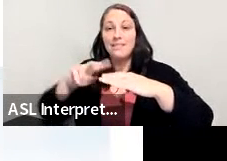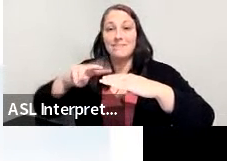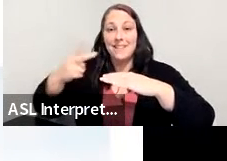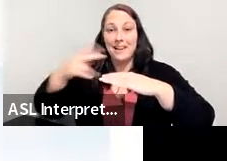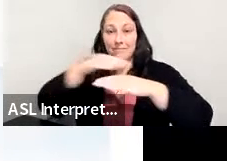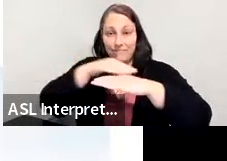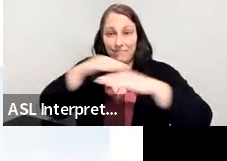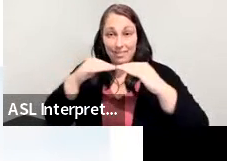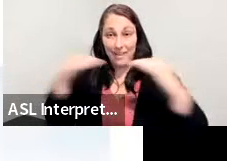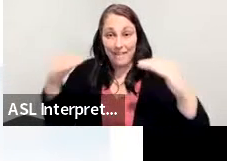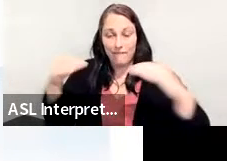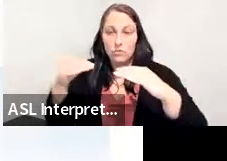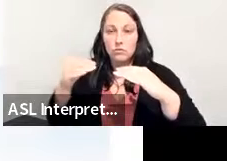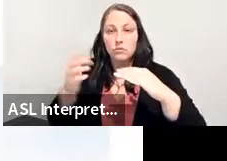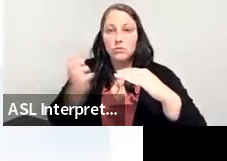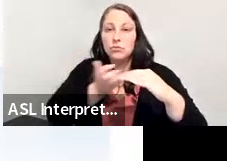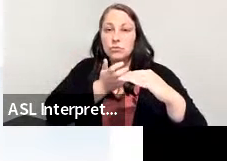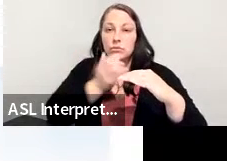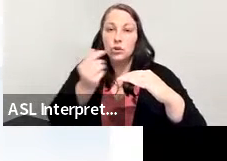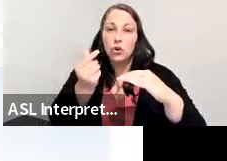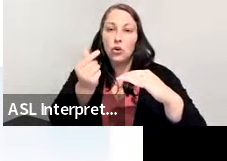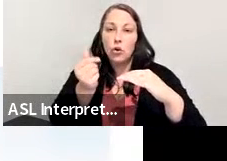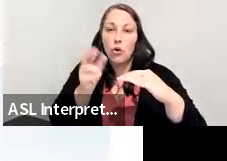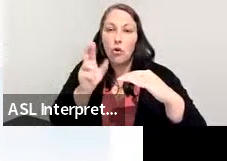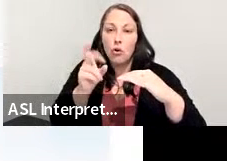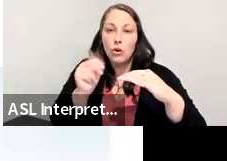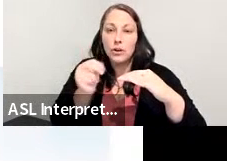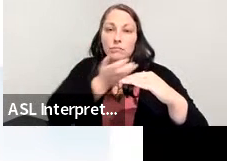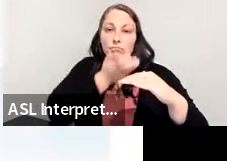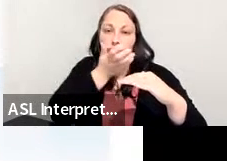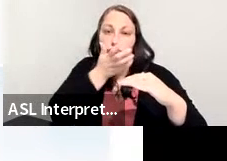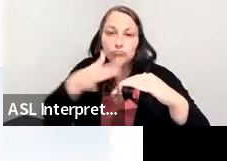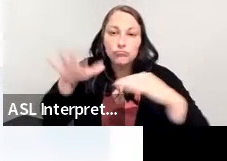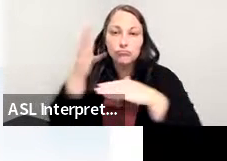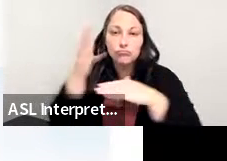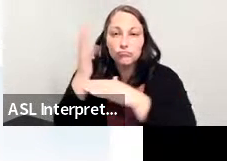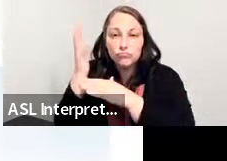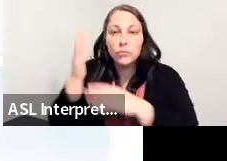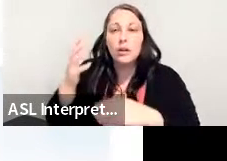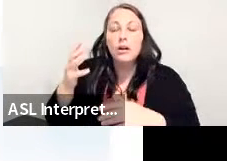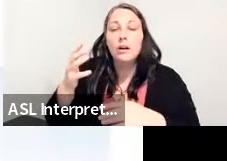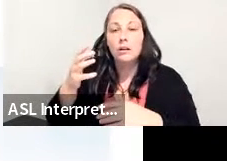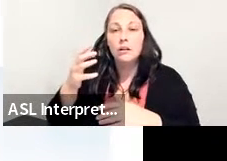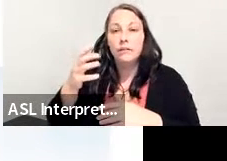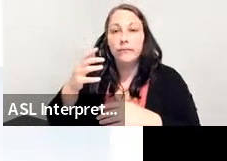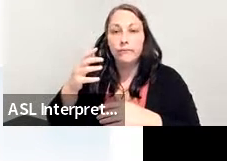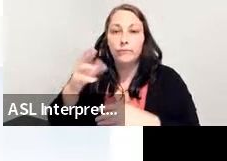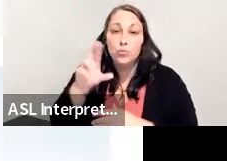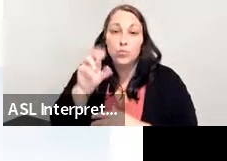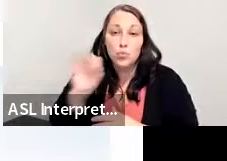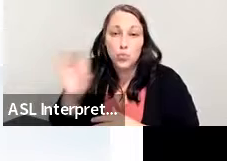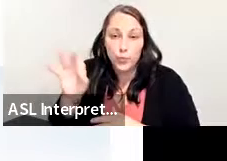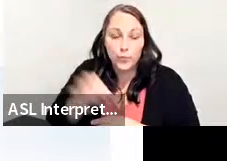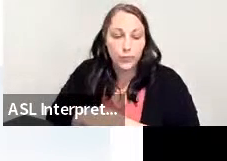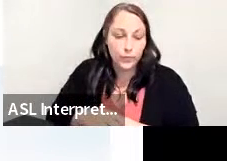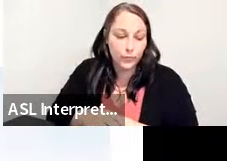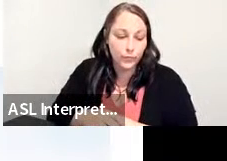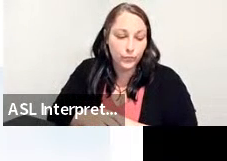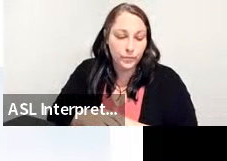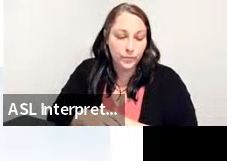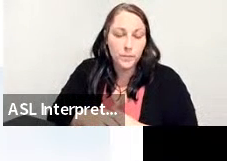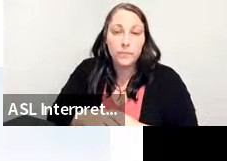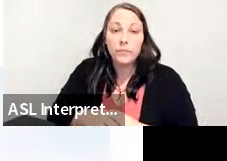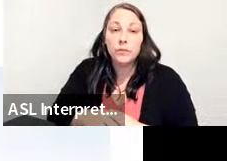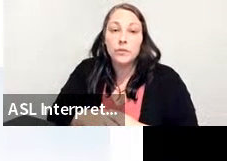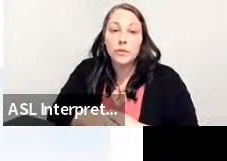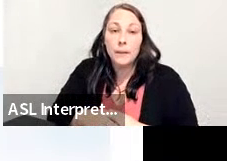retail. And then also we have retail bays on the north and the south, and here's the entrance to the